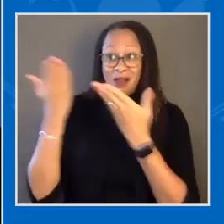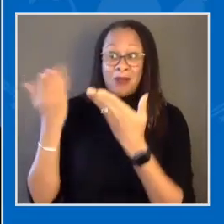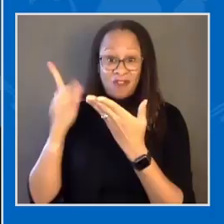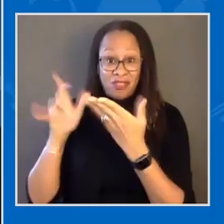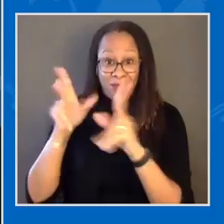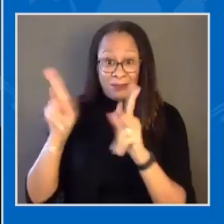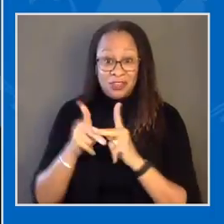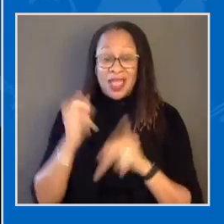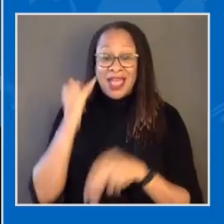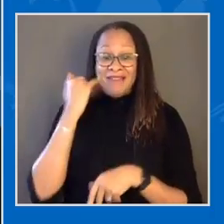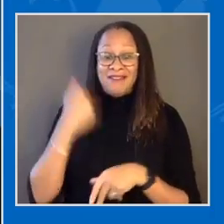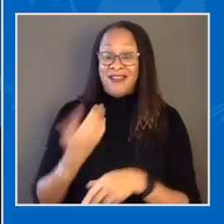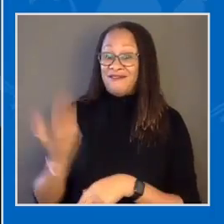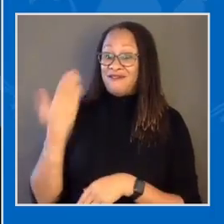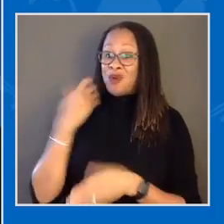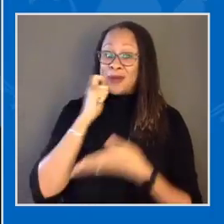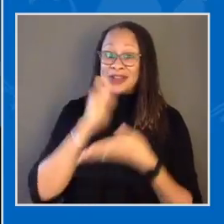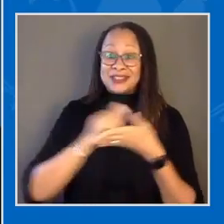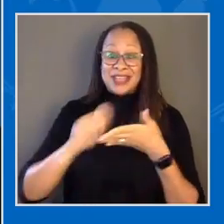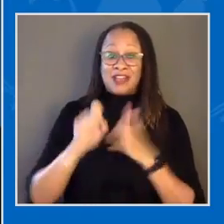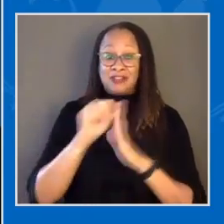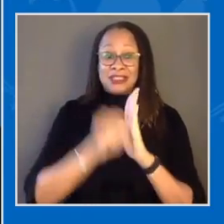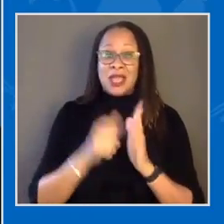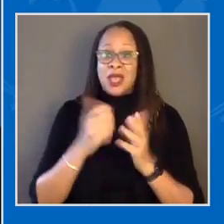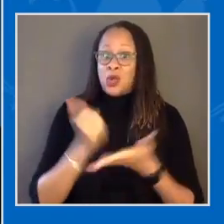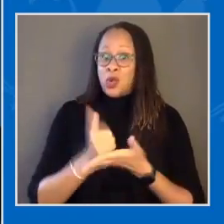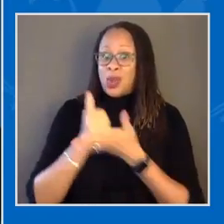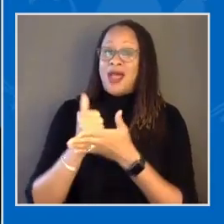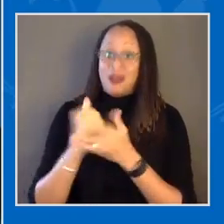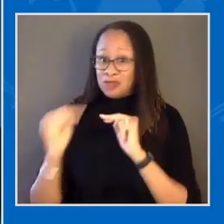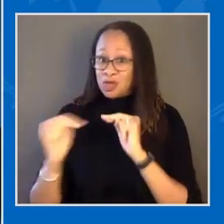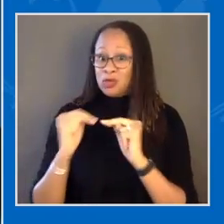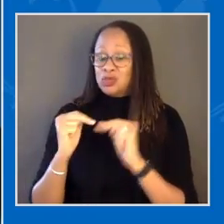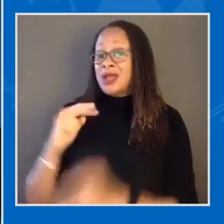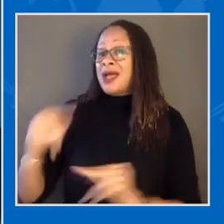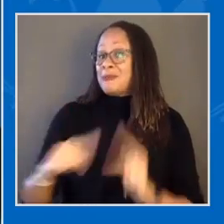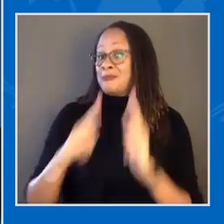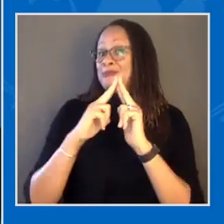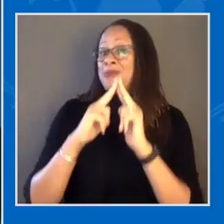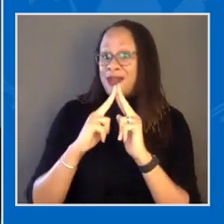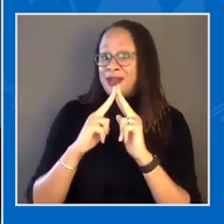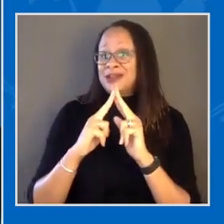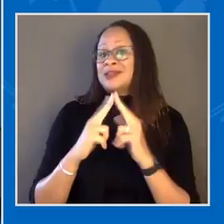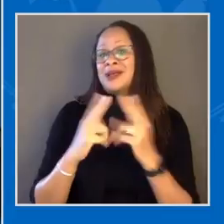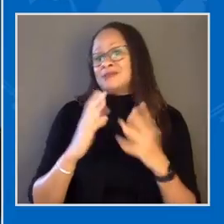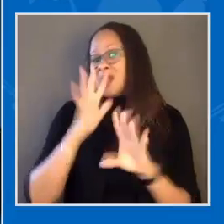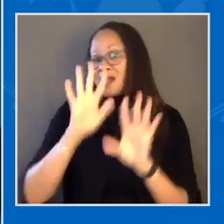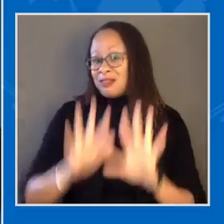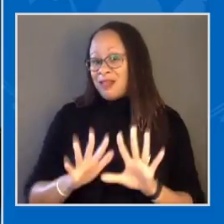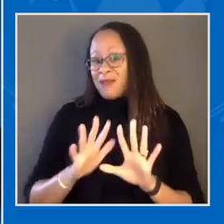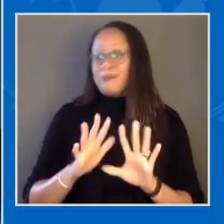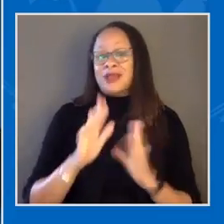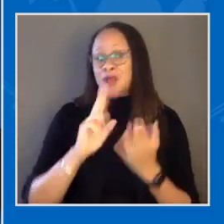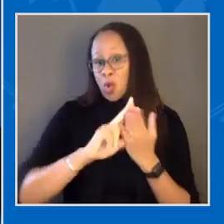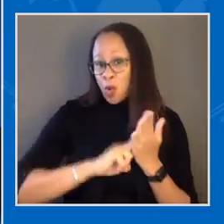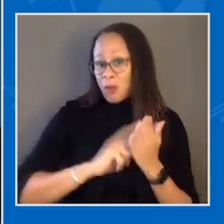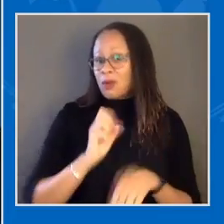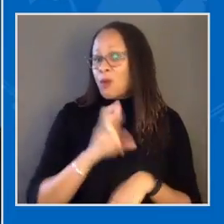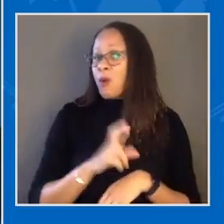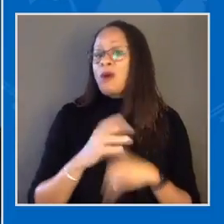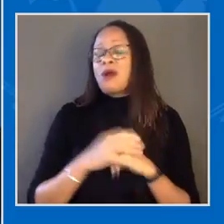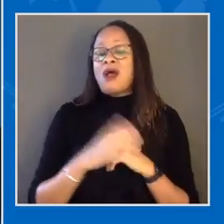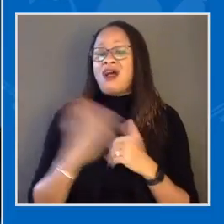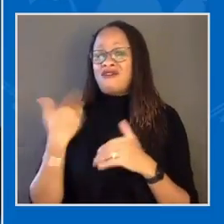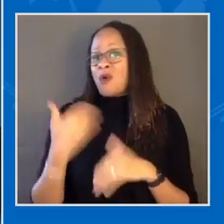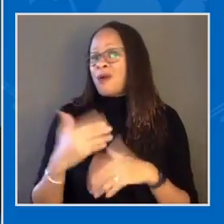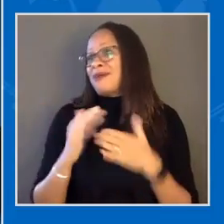had a former Secretary of State who helped negotiate the Paris Climate Accord, or a former presidential nominee, or a former leading senator, or the head of